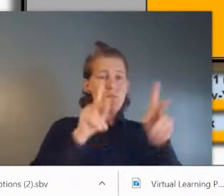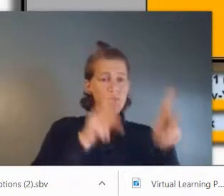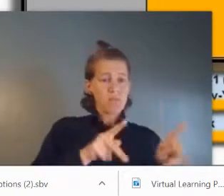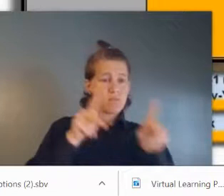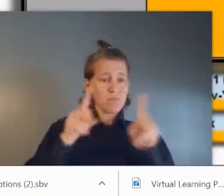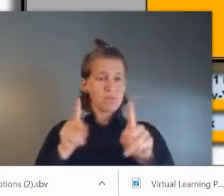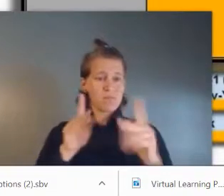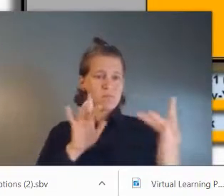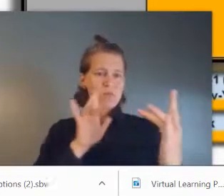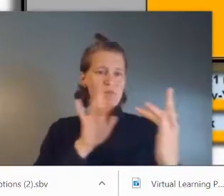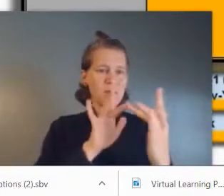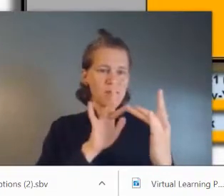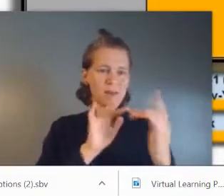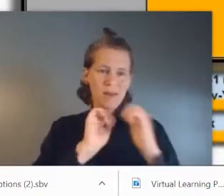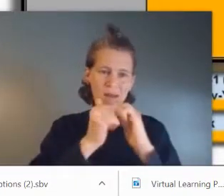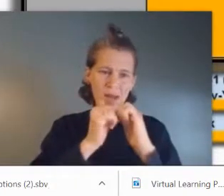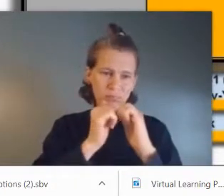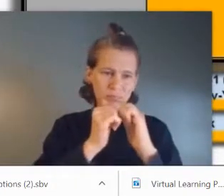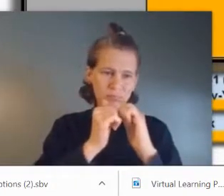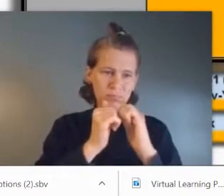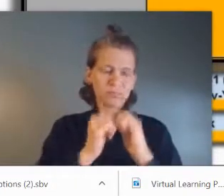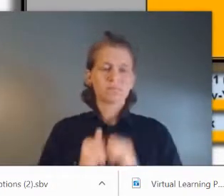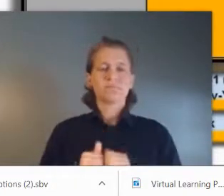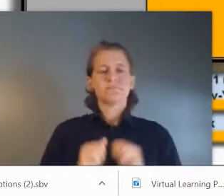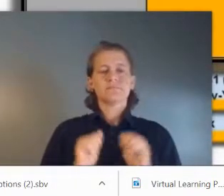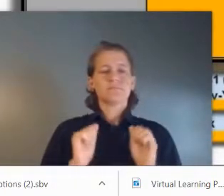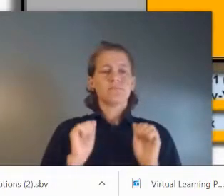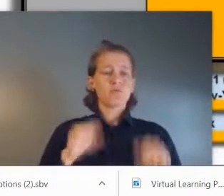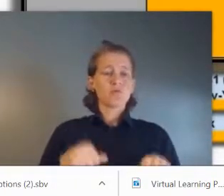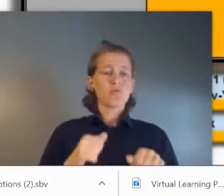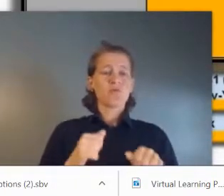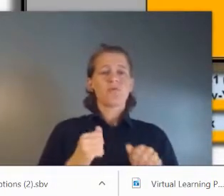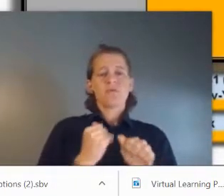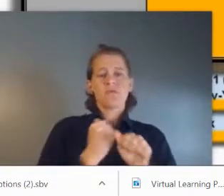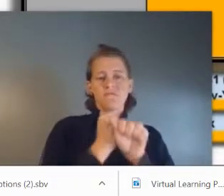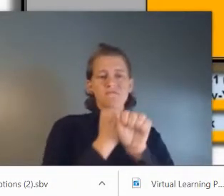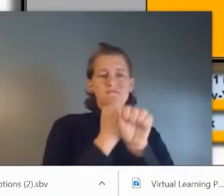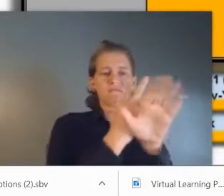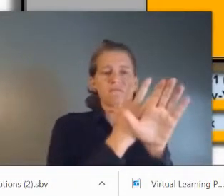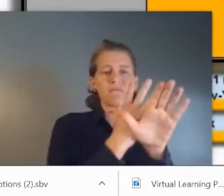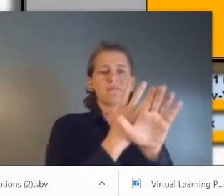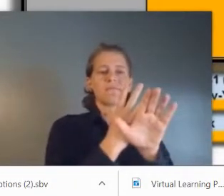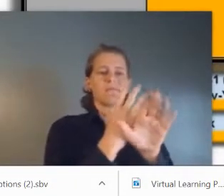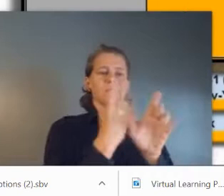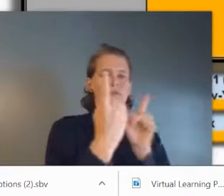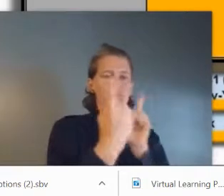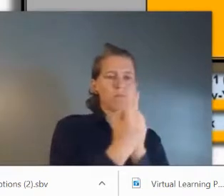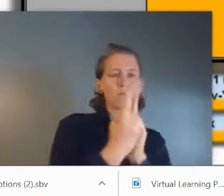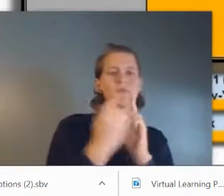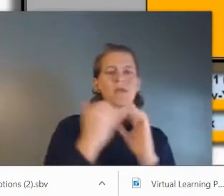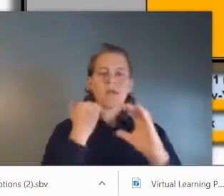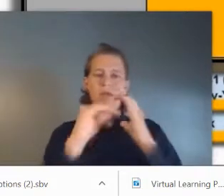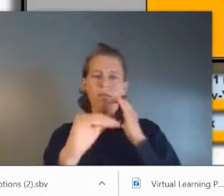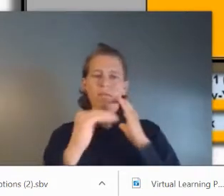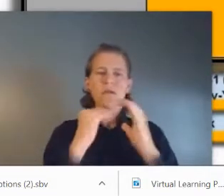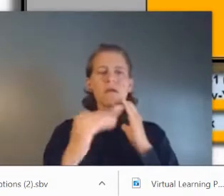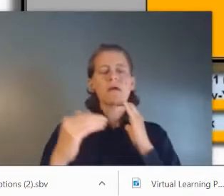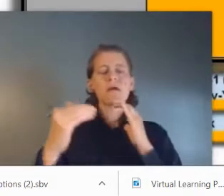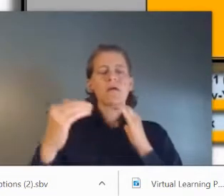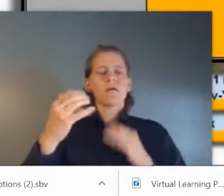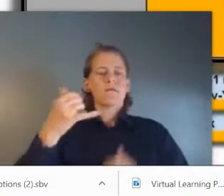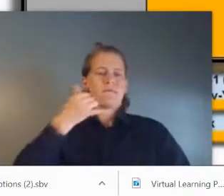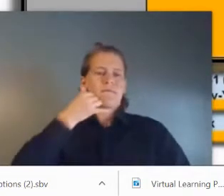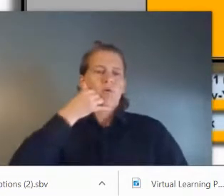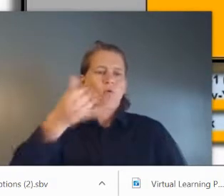can include, but is not limited to, video conferencing, emailing, phone calls, and other like